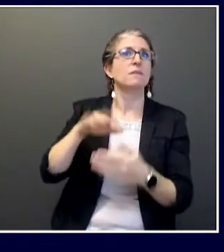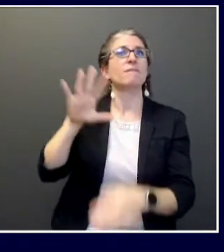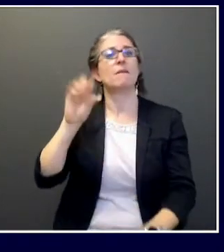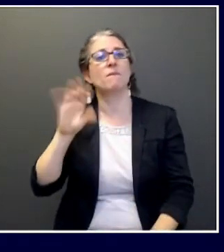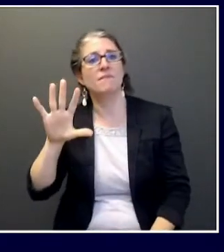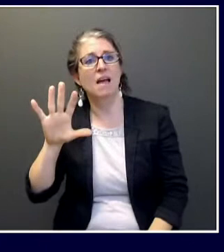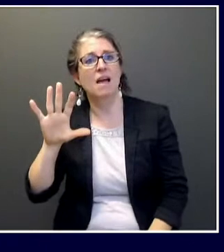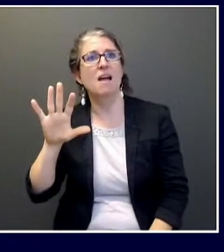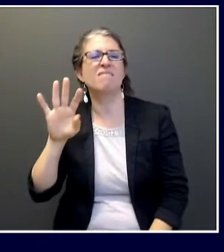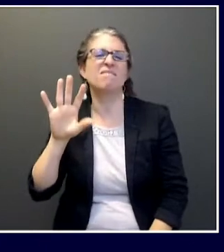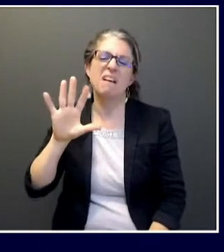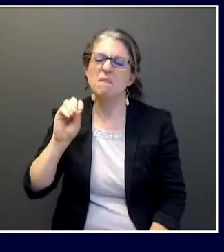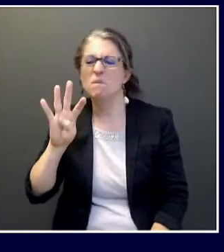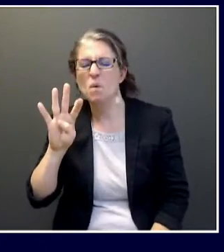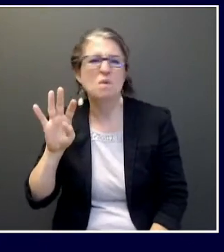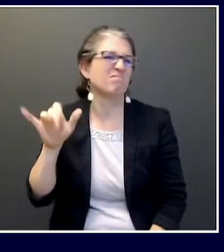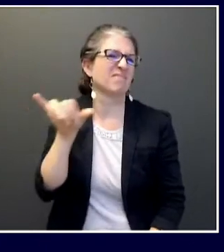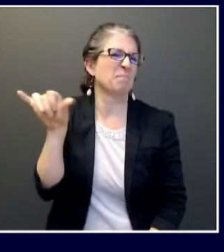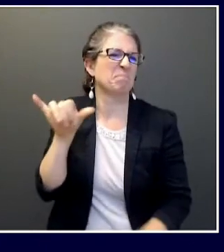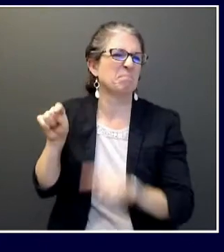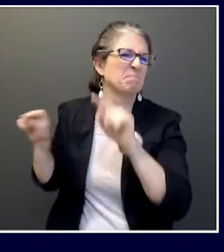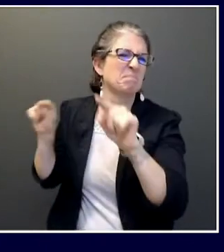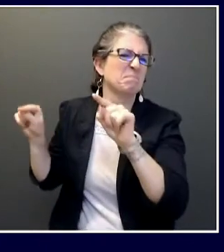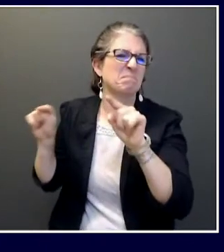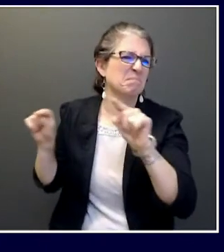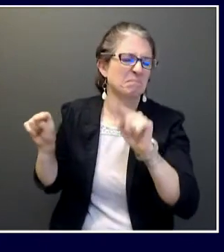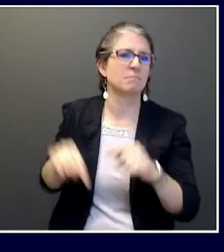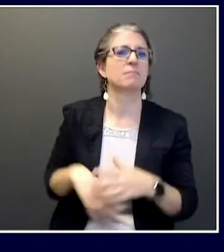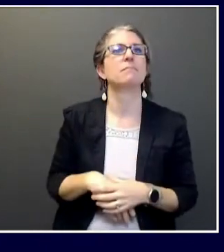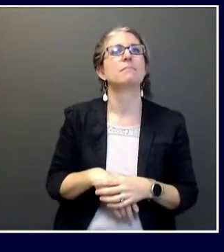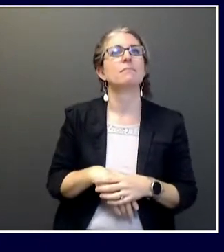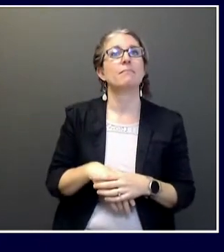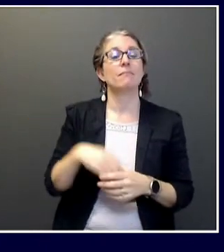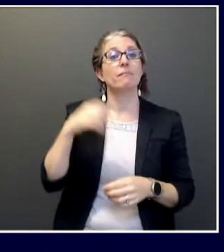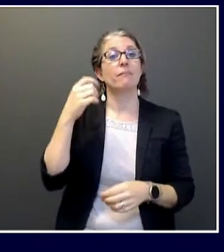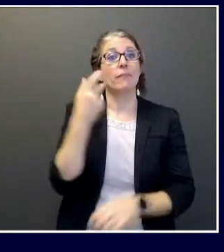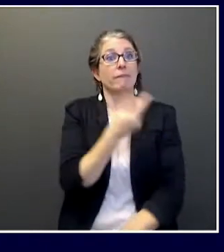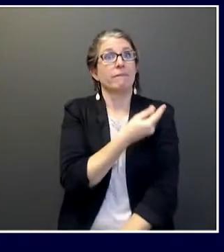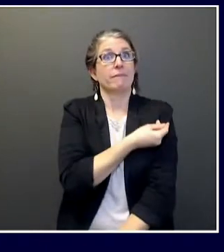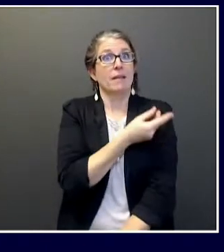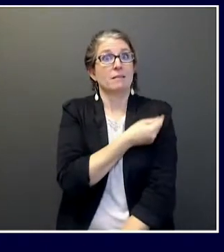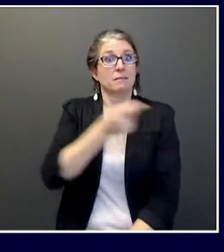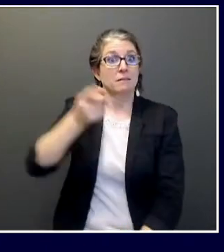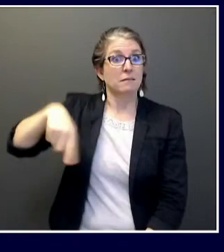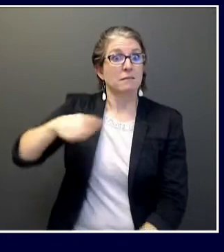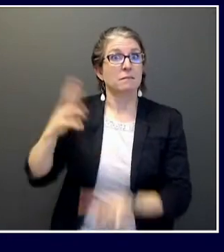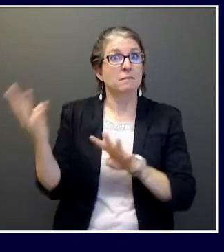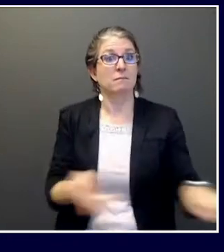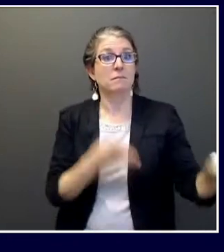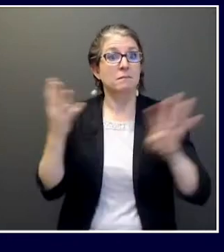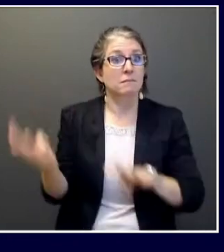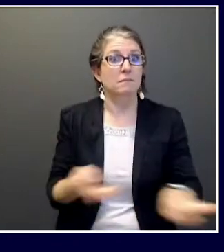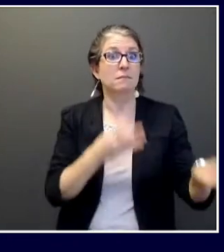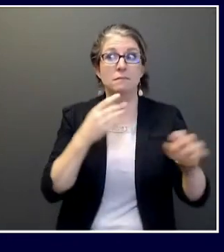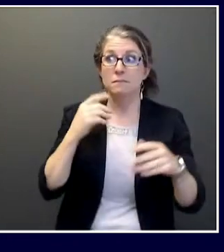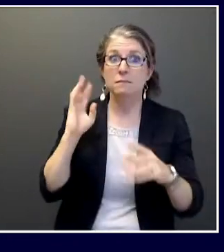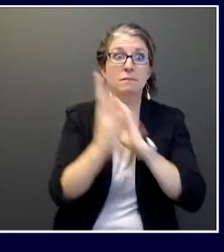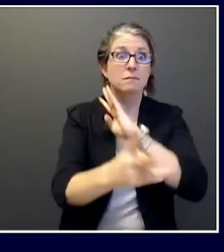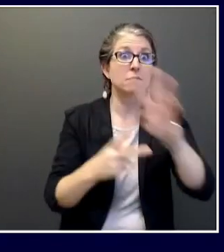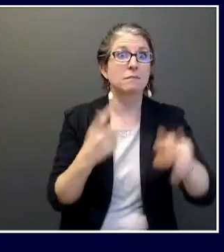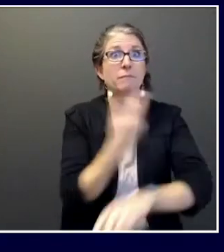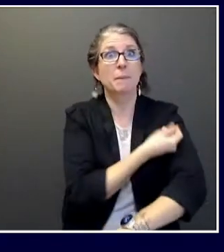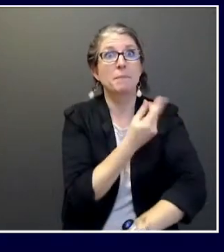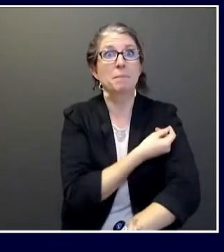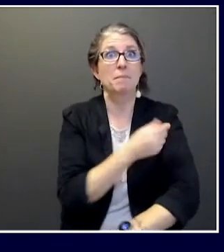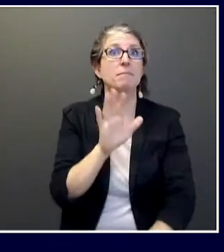terms of vaccinations, Maine right now is doing about 3,900 shots in arms per